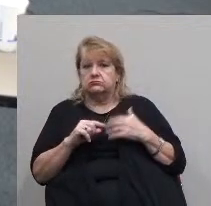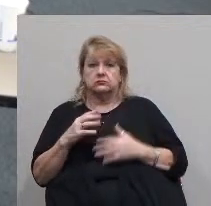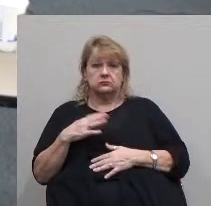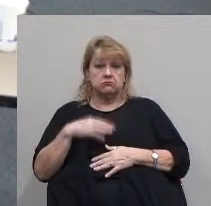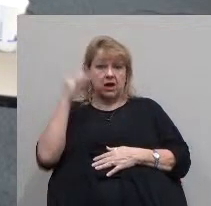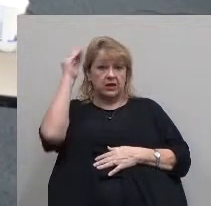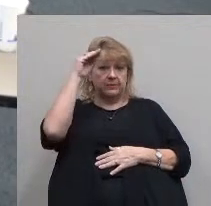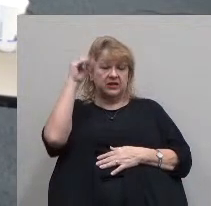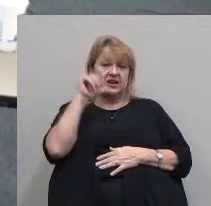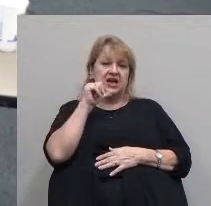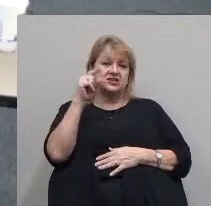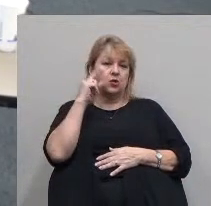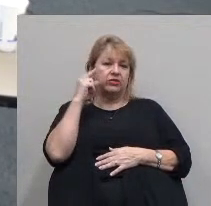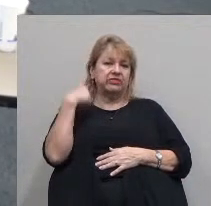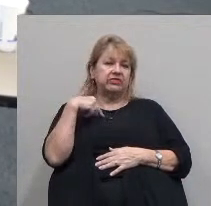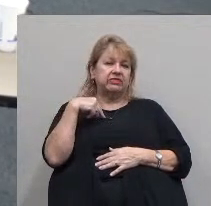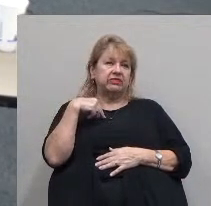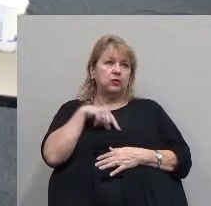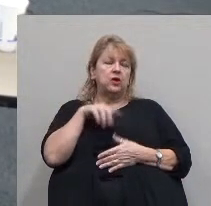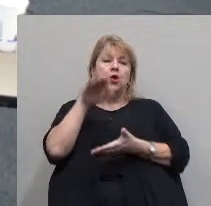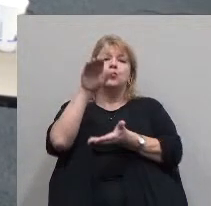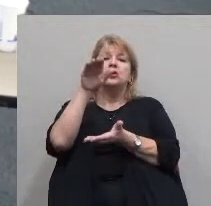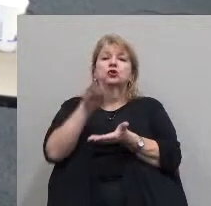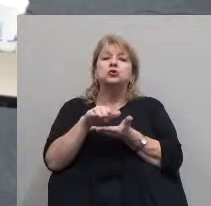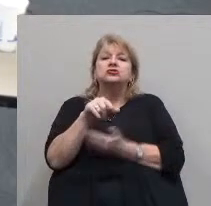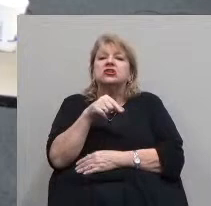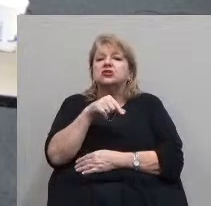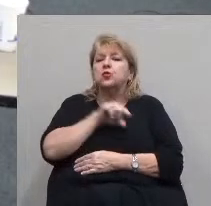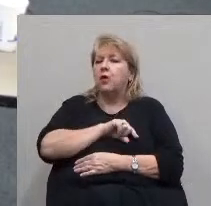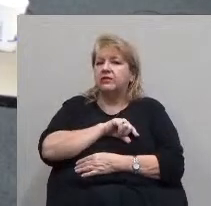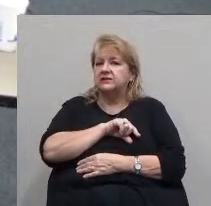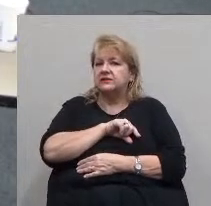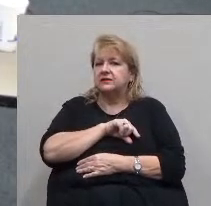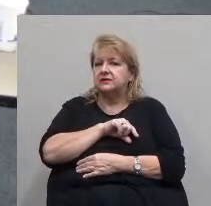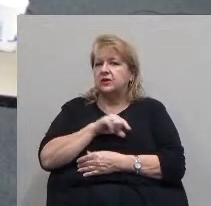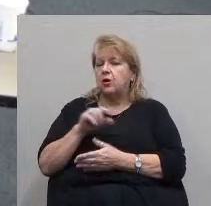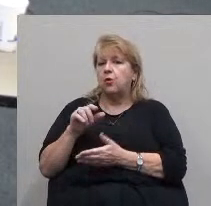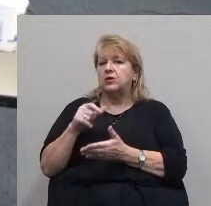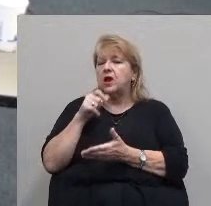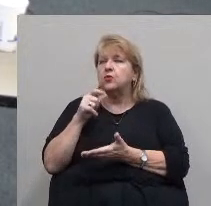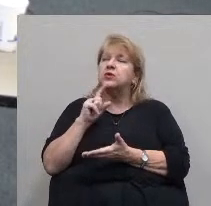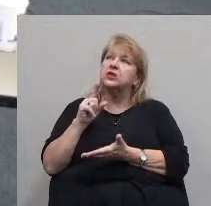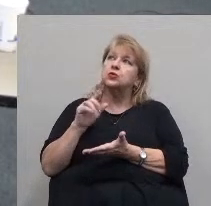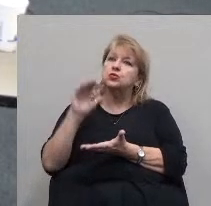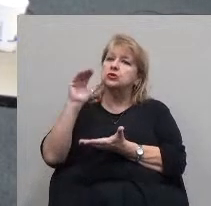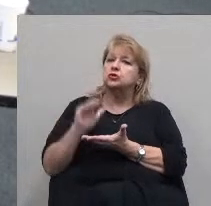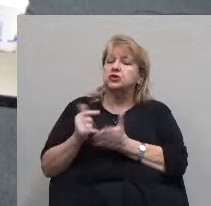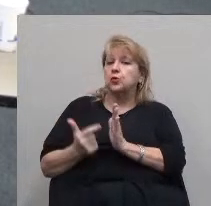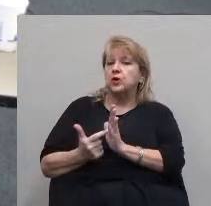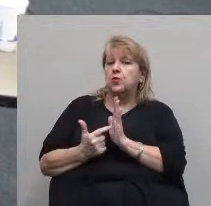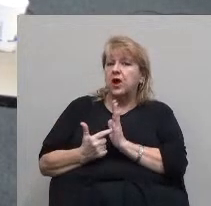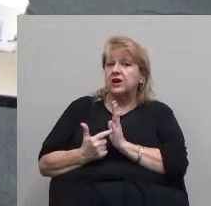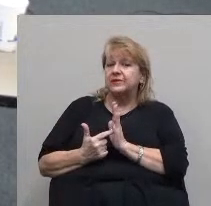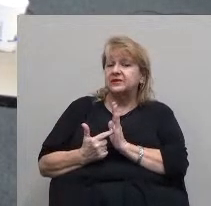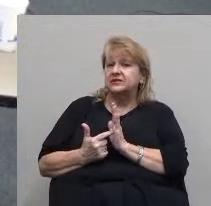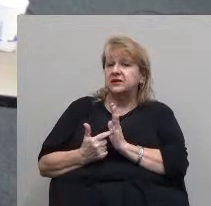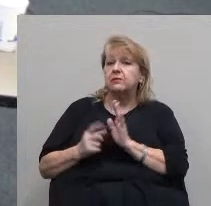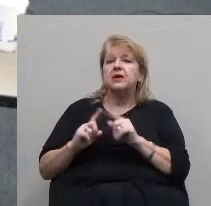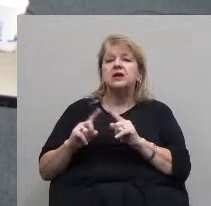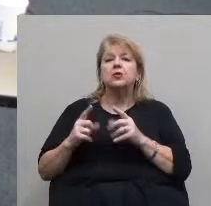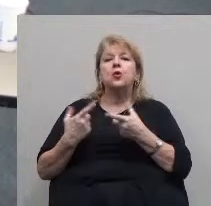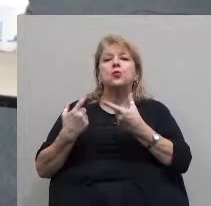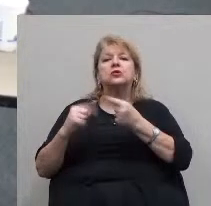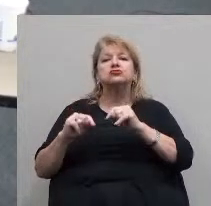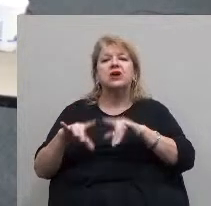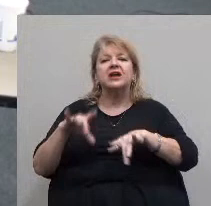my opinion, I don't believe we're reducing the quality here or the requirements that we have, outside of also trying